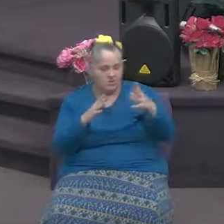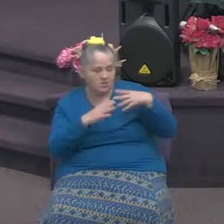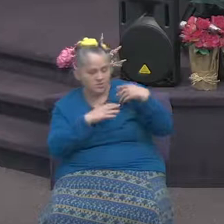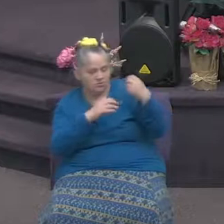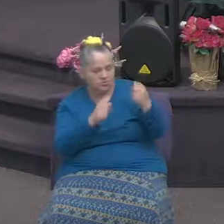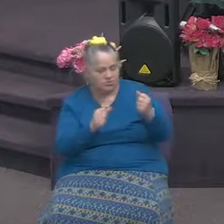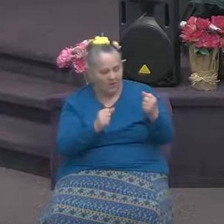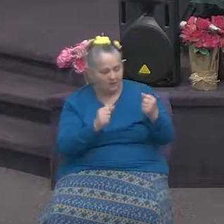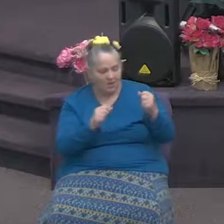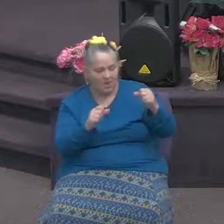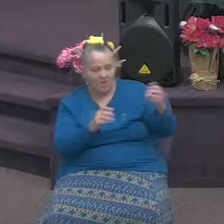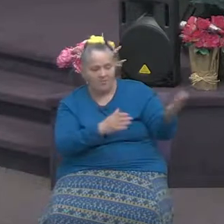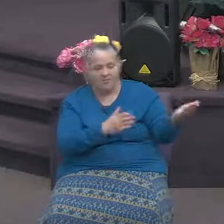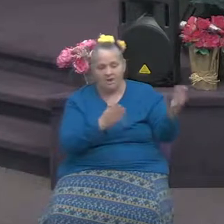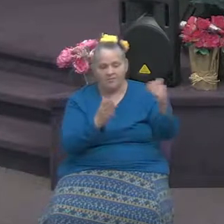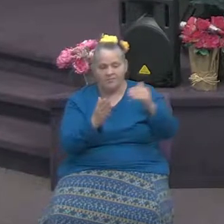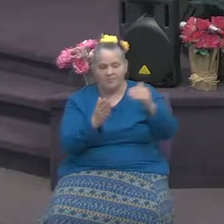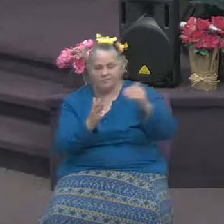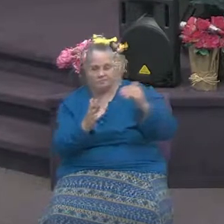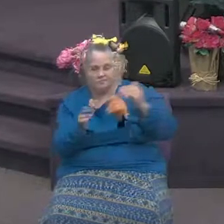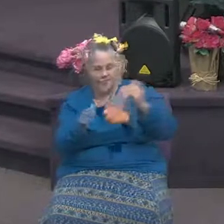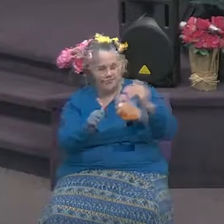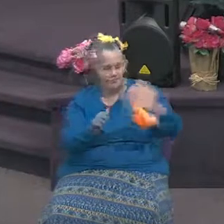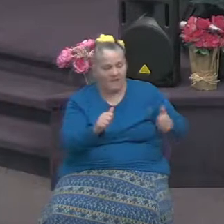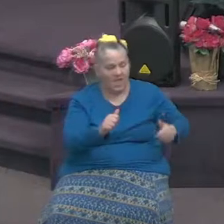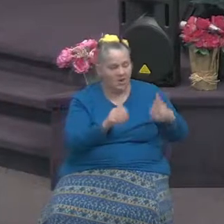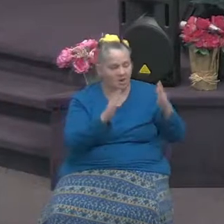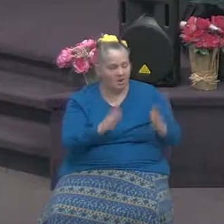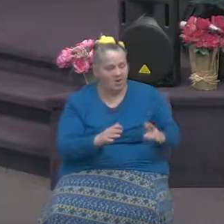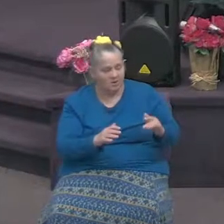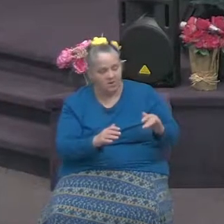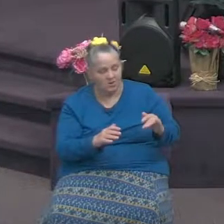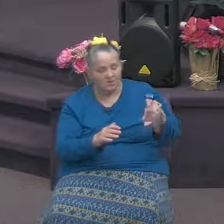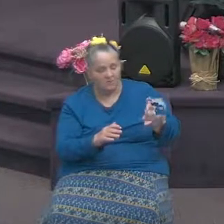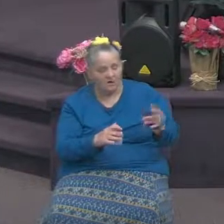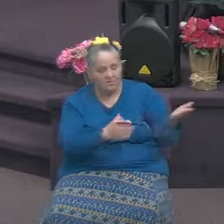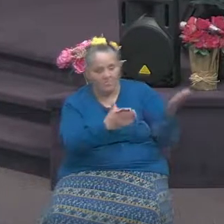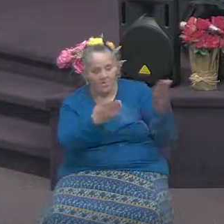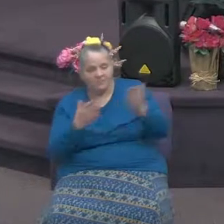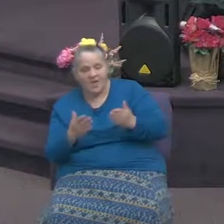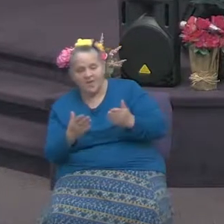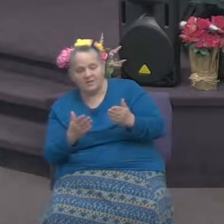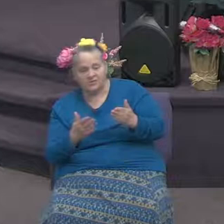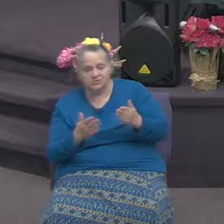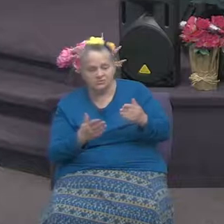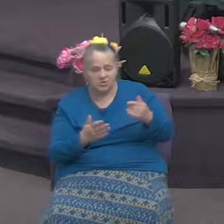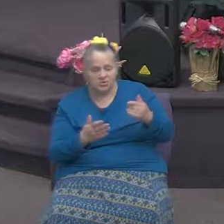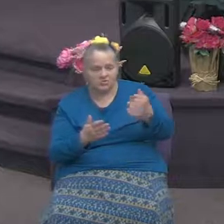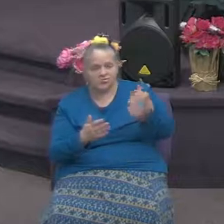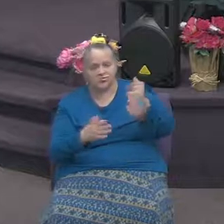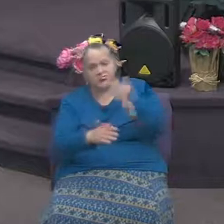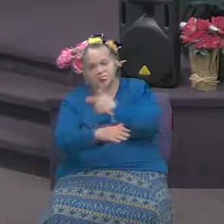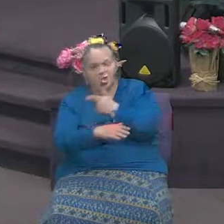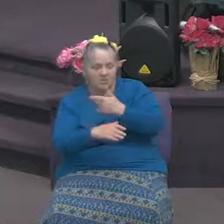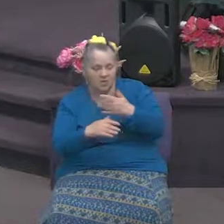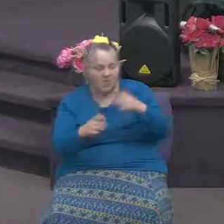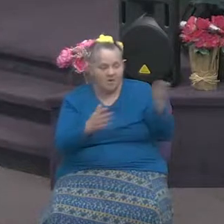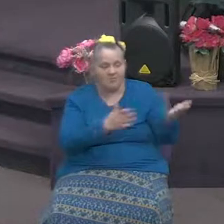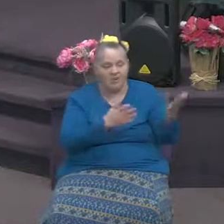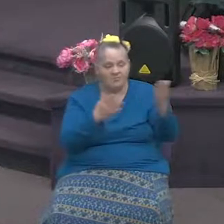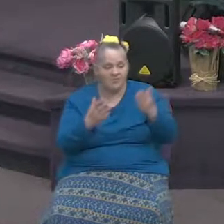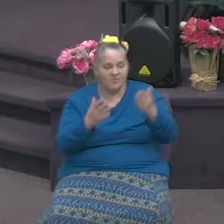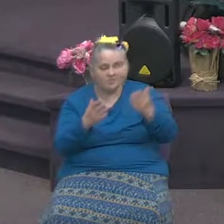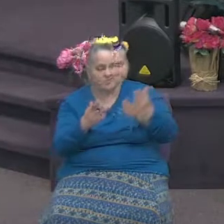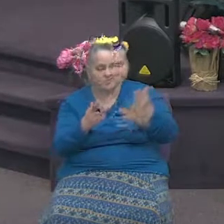strengthen, bring back the backslider, bring back the drunken, bring back the souls from the north, from